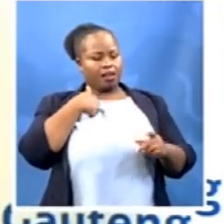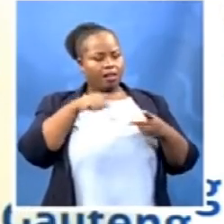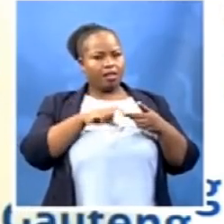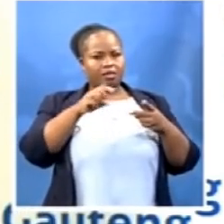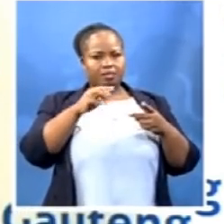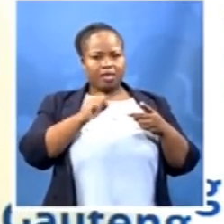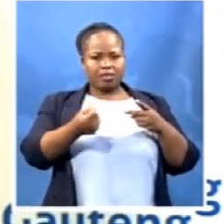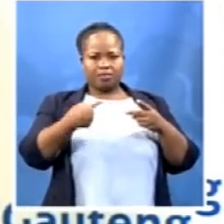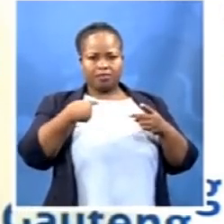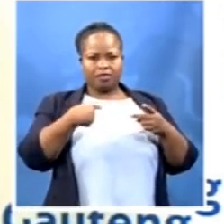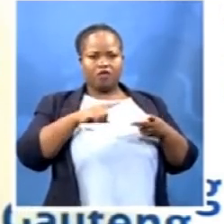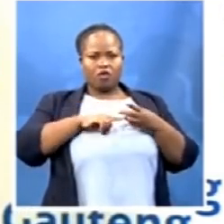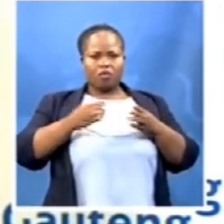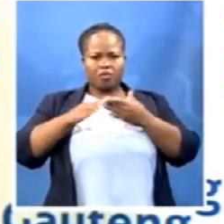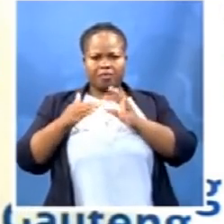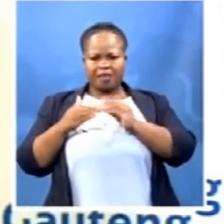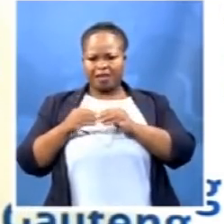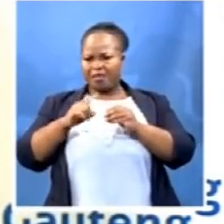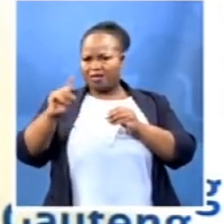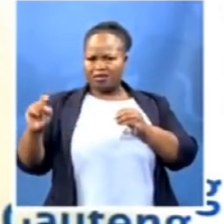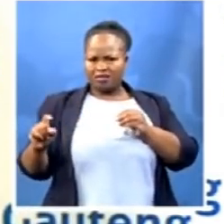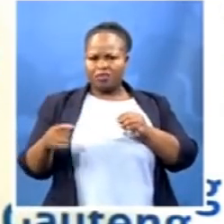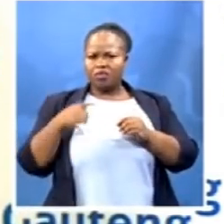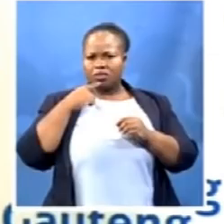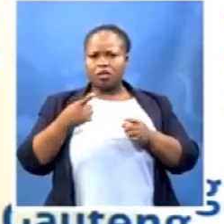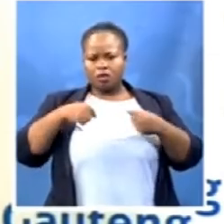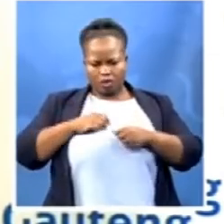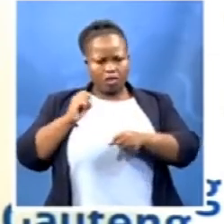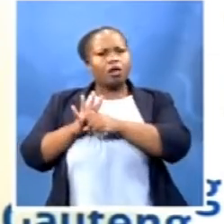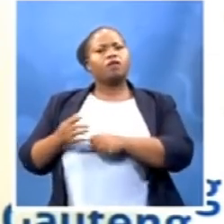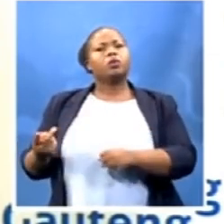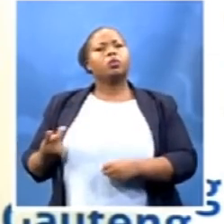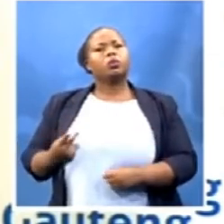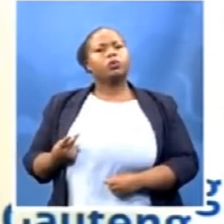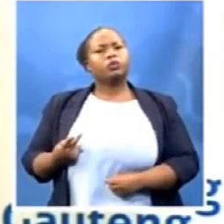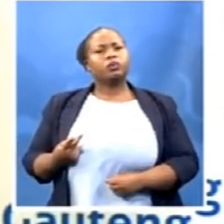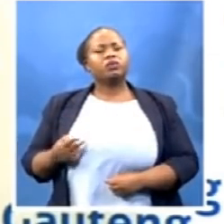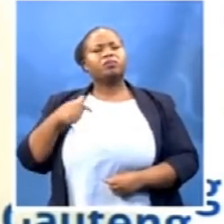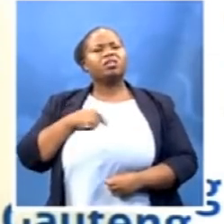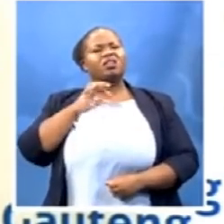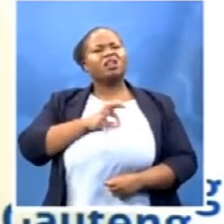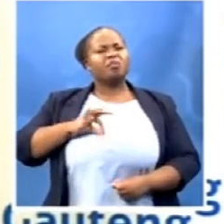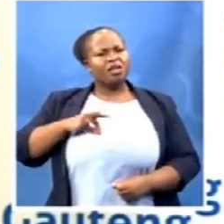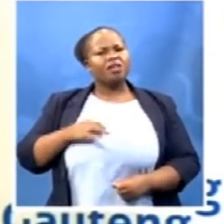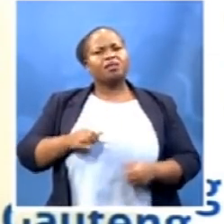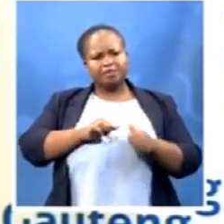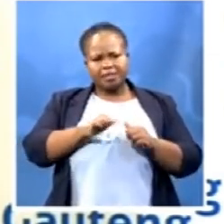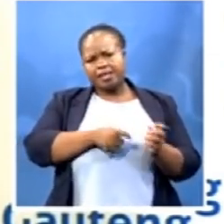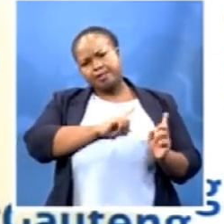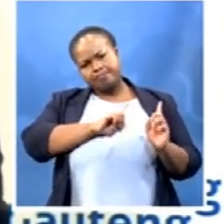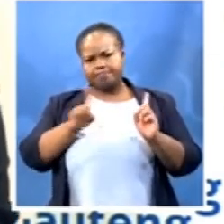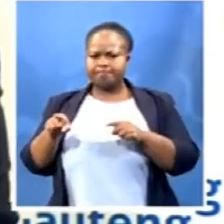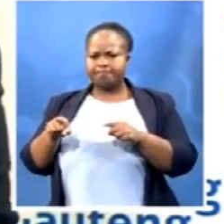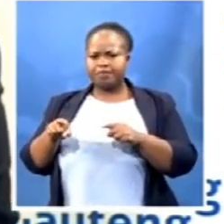residents who are saying we were affected. So I said to the mayor, let's go, because I want you to show me, because